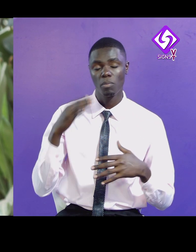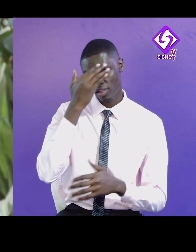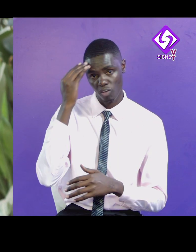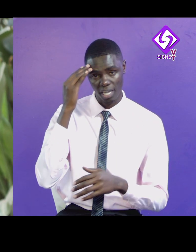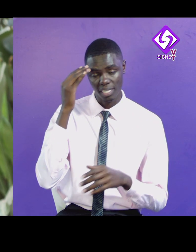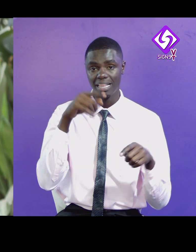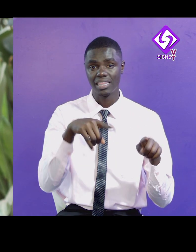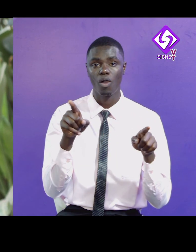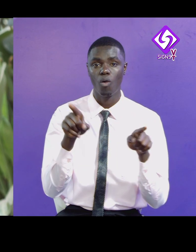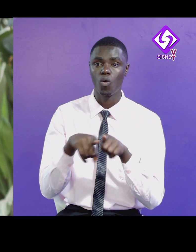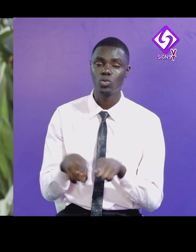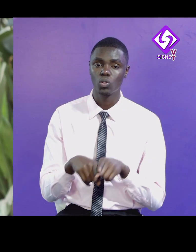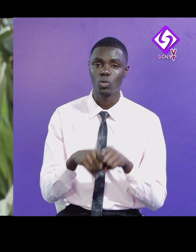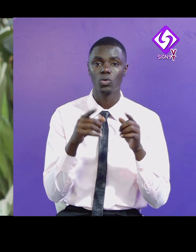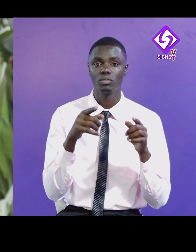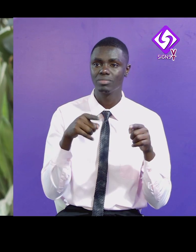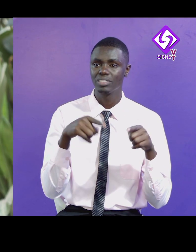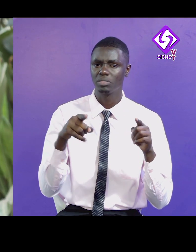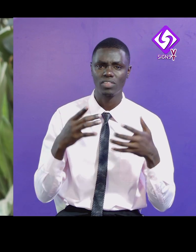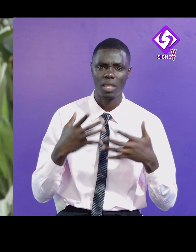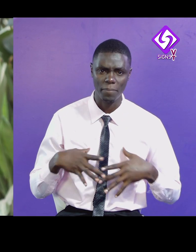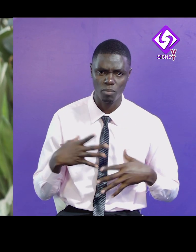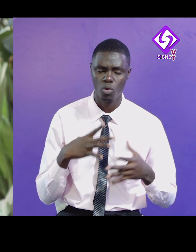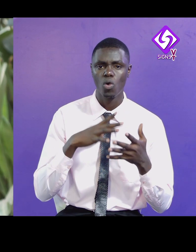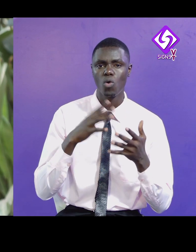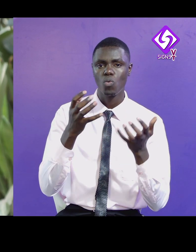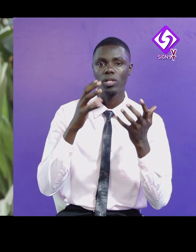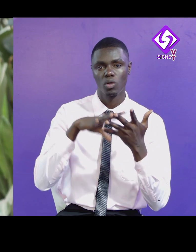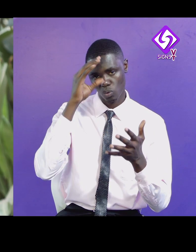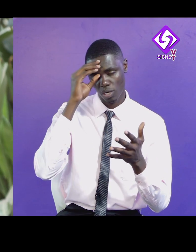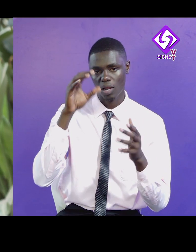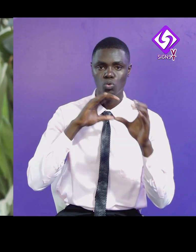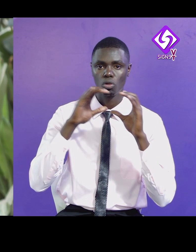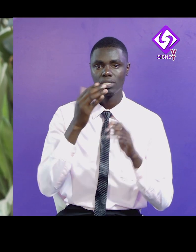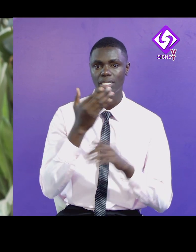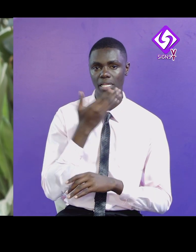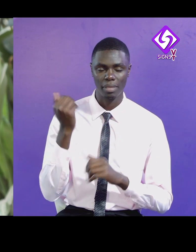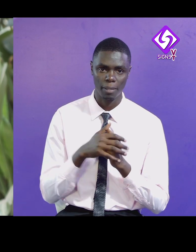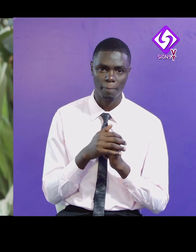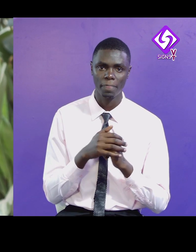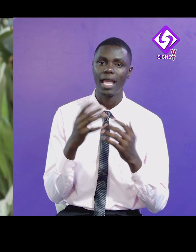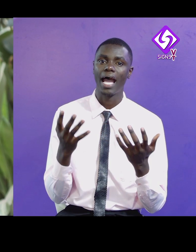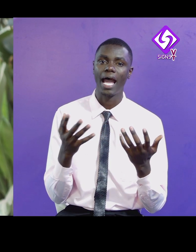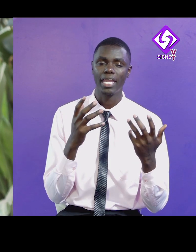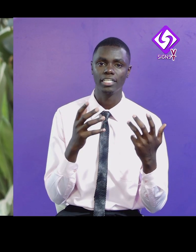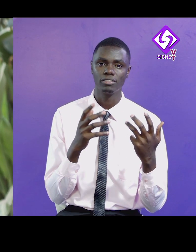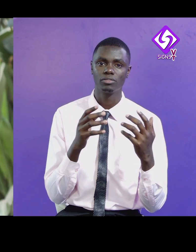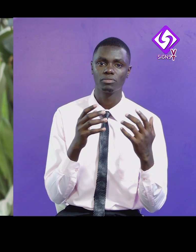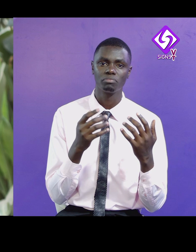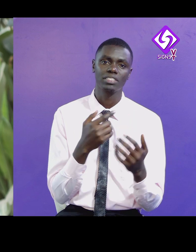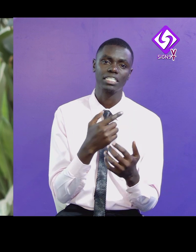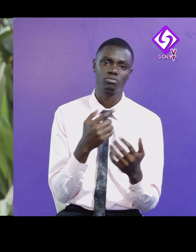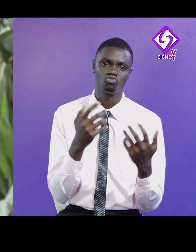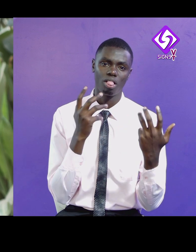that they're also very much human. We just need to learn how to communicate better, and tailoring treatment is